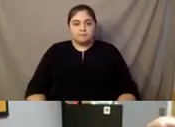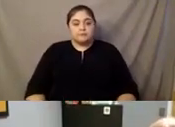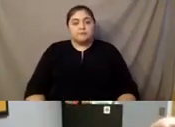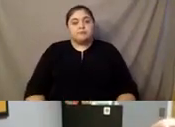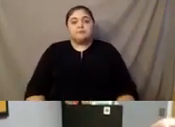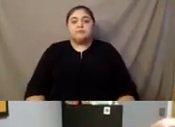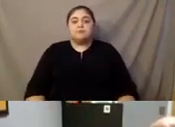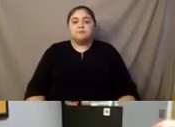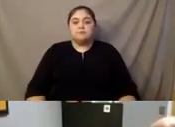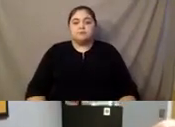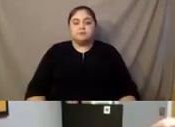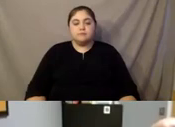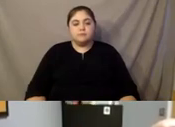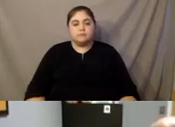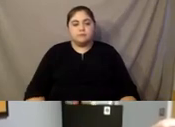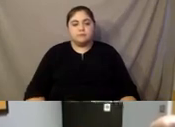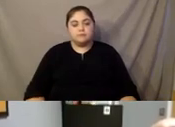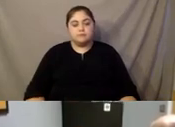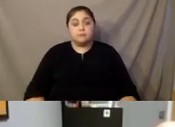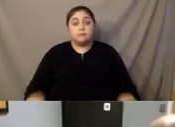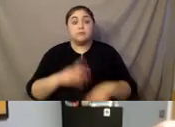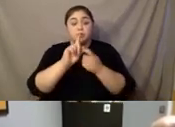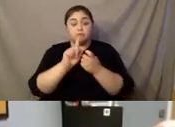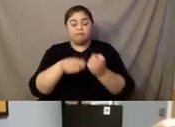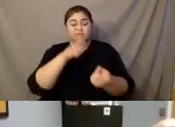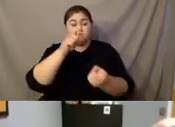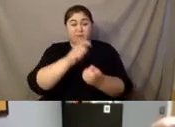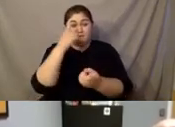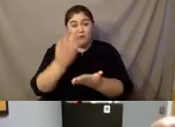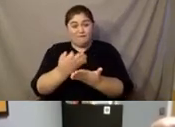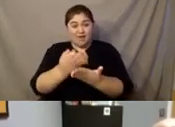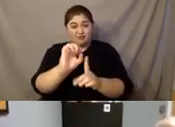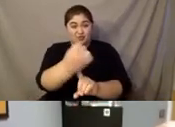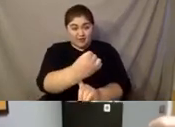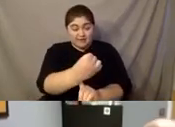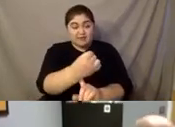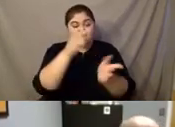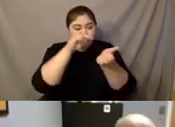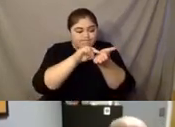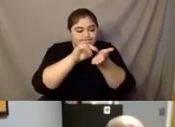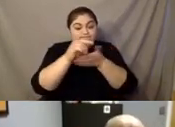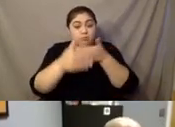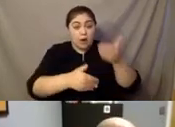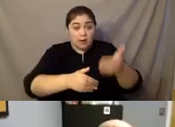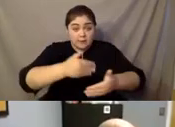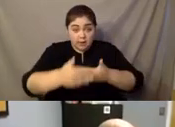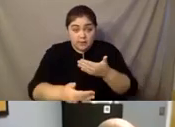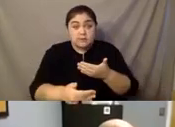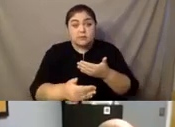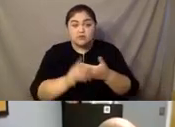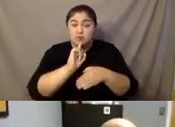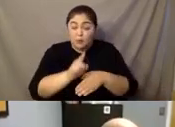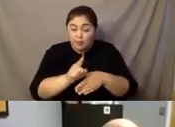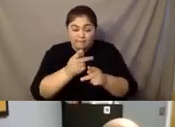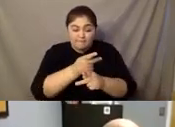So the specific to financial cases, our investigative process to really